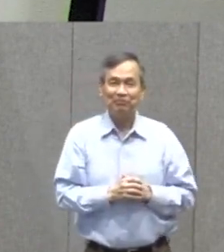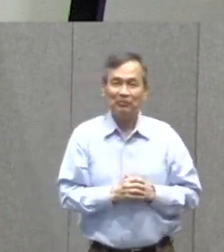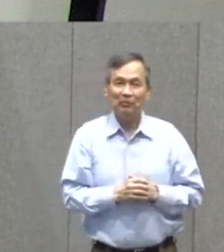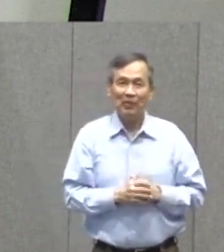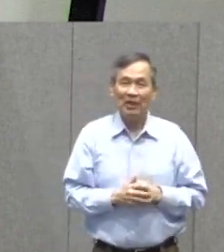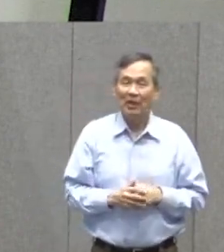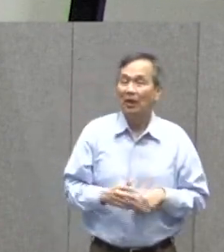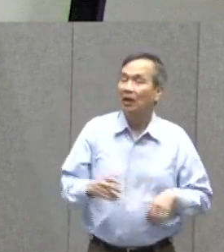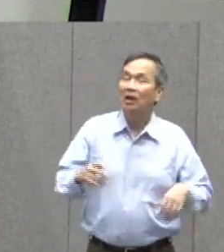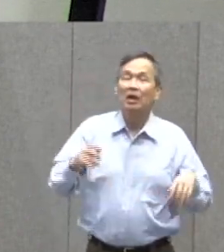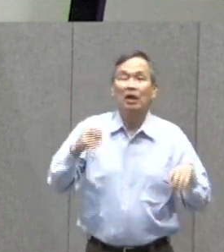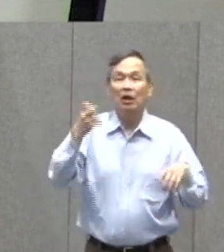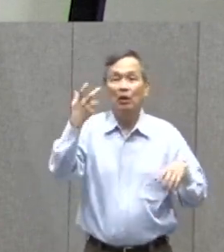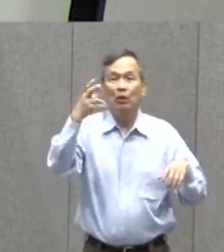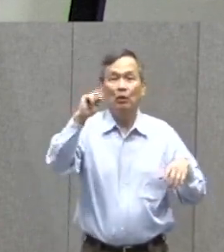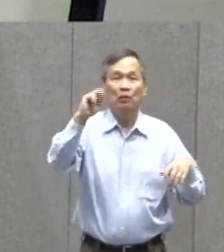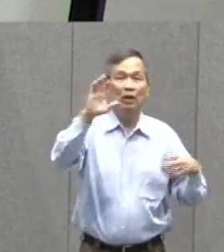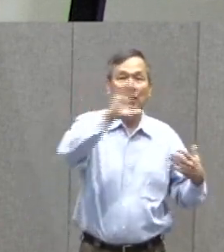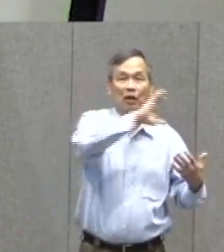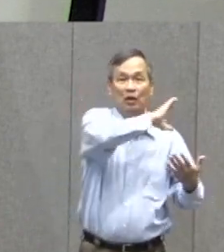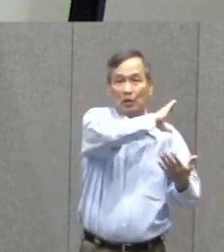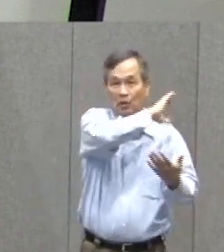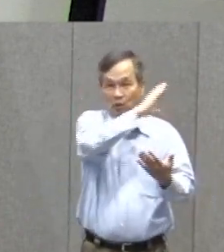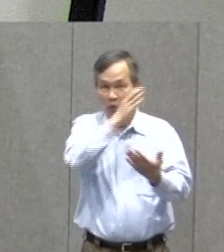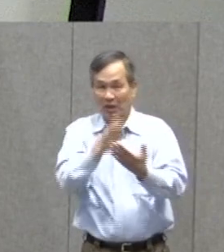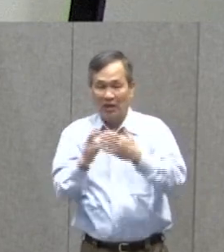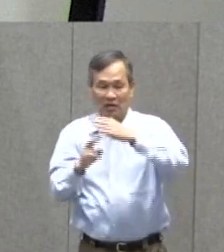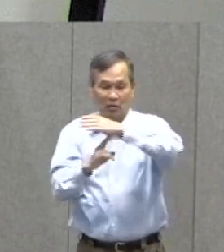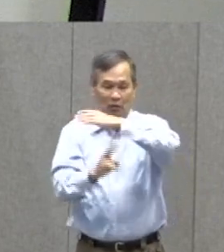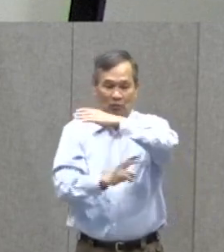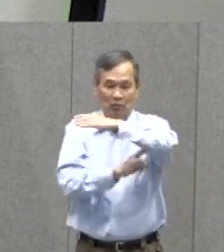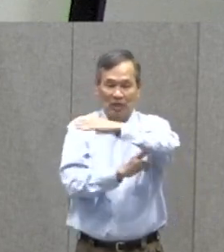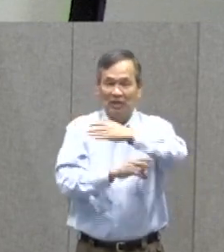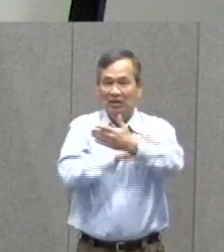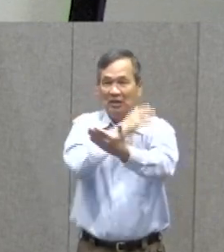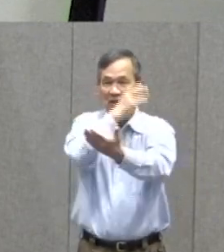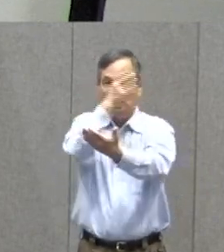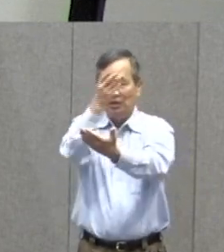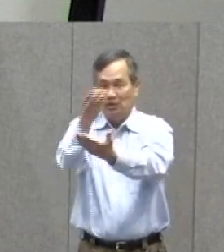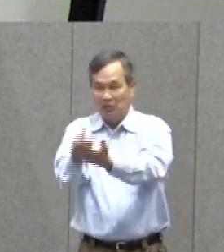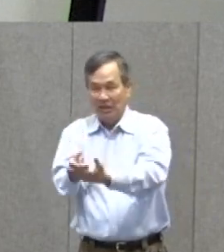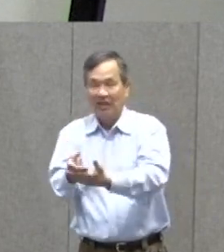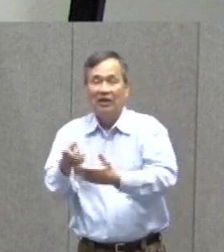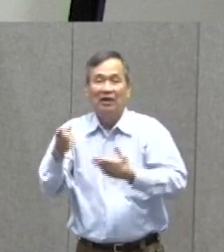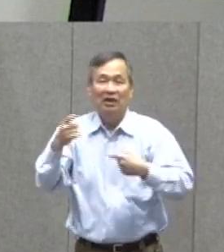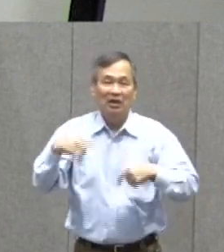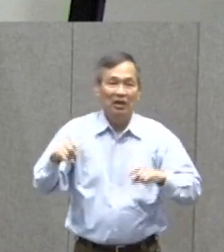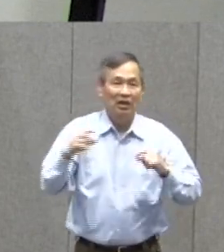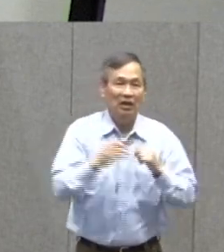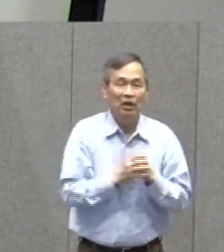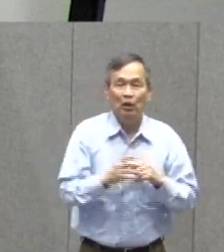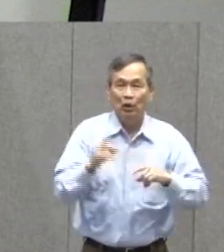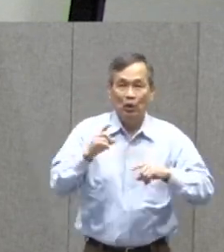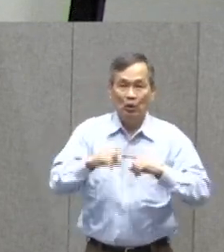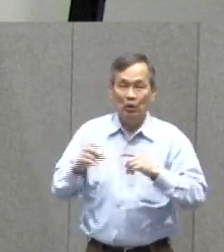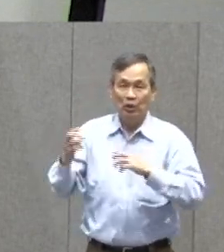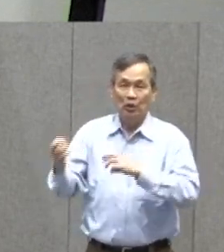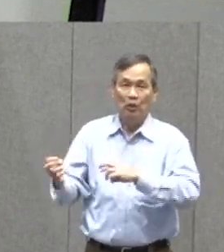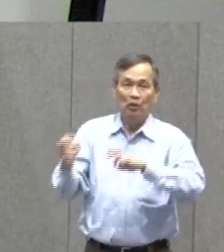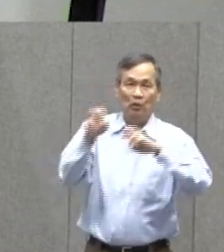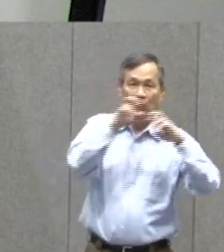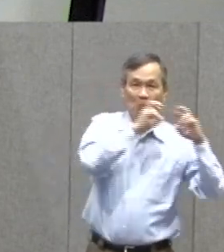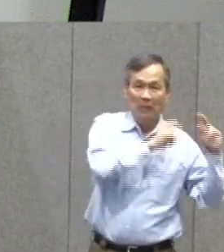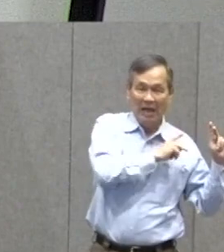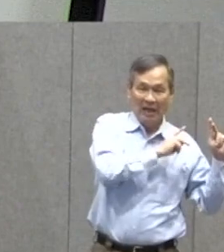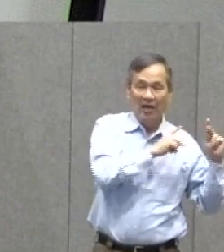And when we made it to the other side, thirsty in awe, unable to go back, we